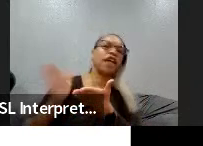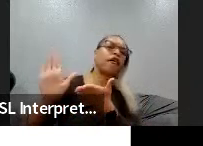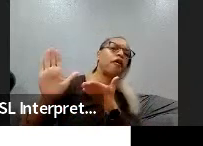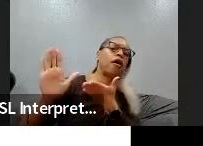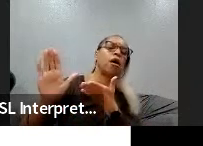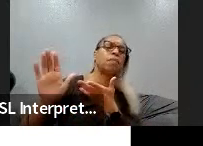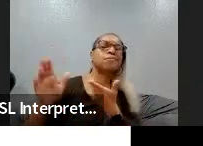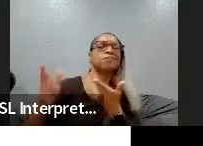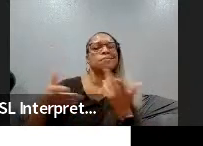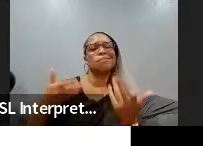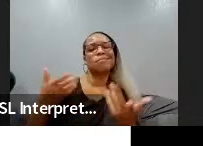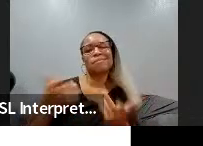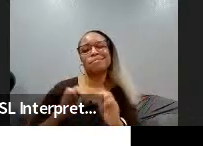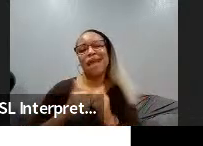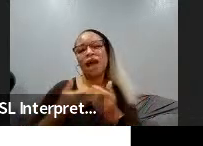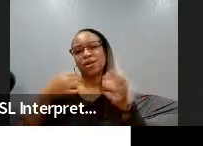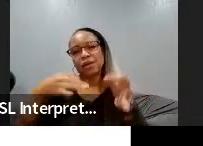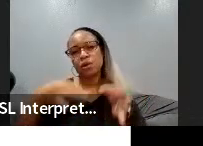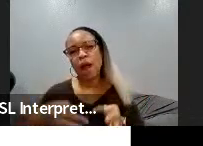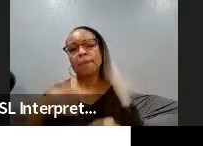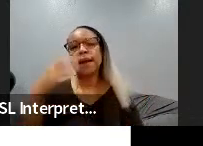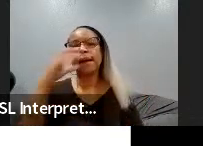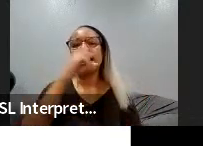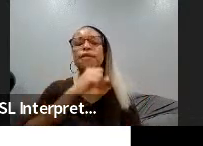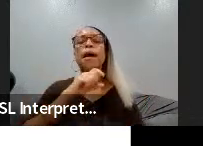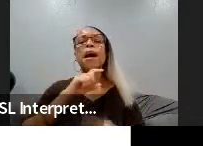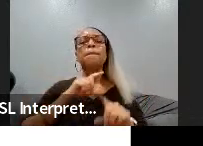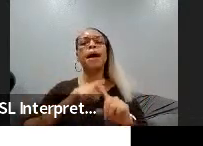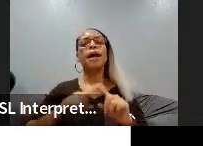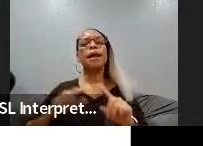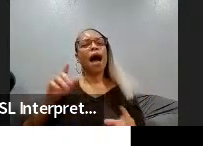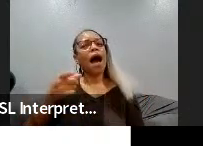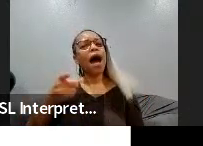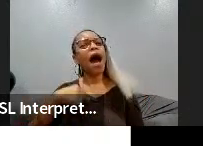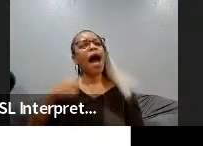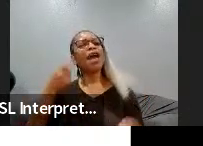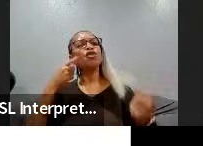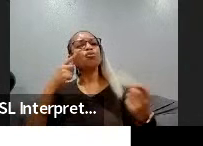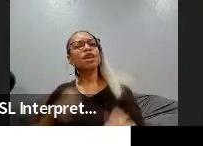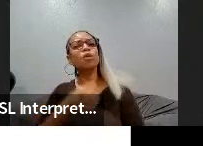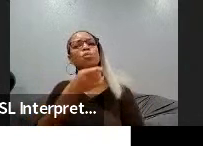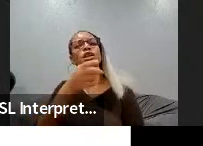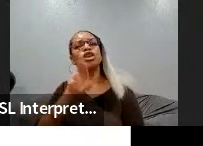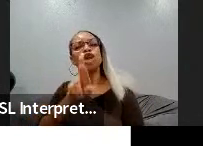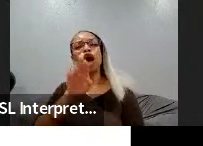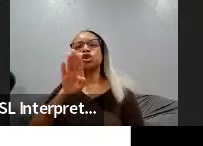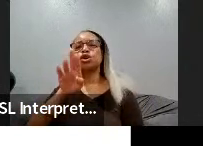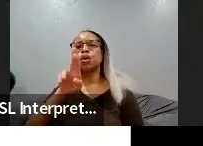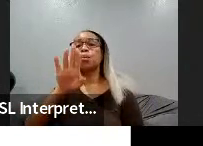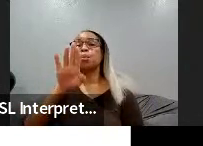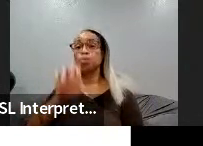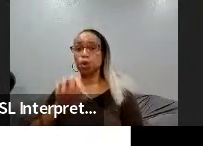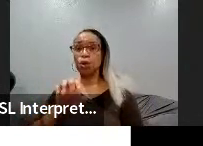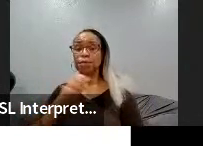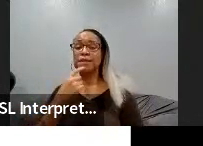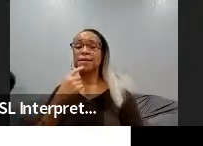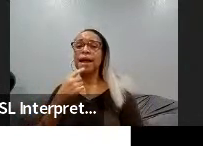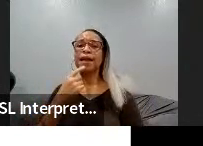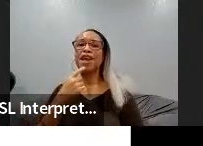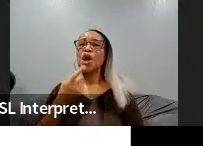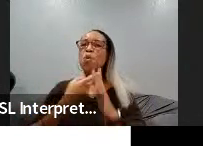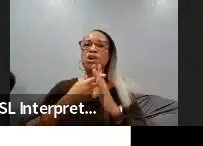of better words. So I think I kind of echo what Dr. Bruce is saying, and I think this tends to happen a lot where we start on this